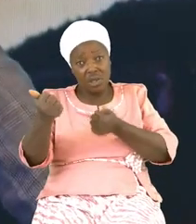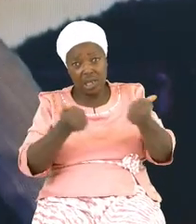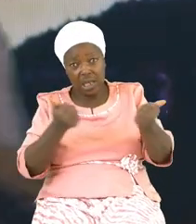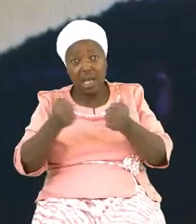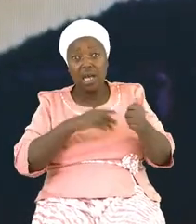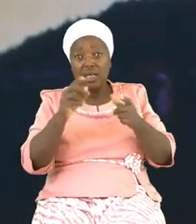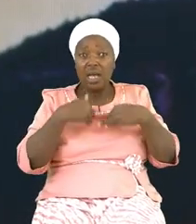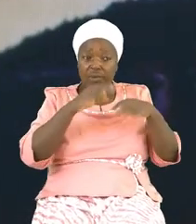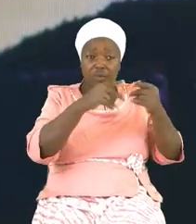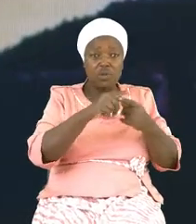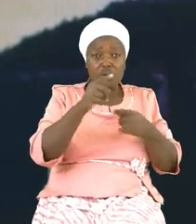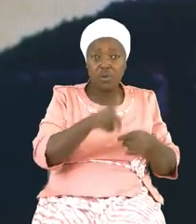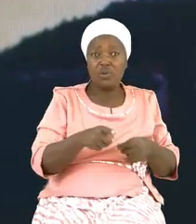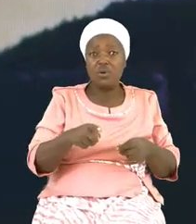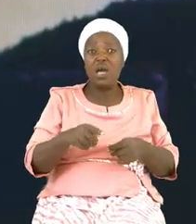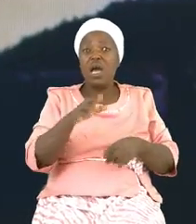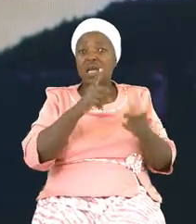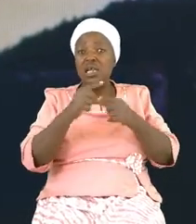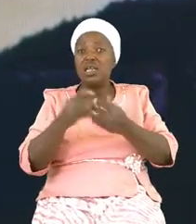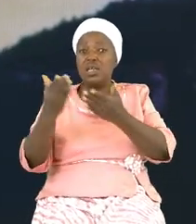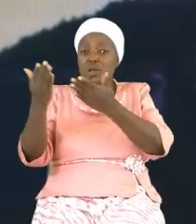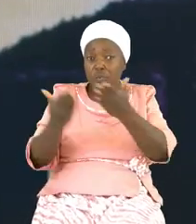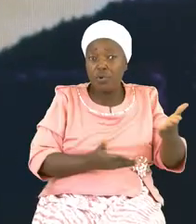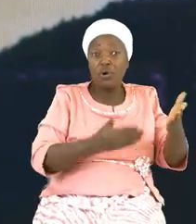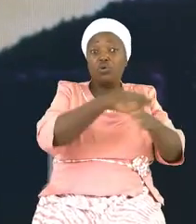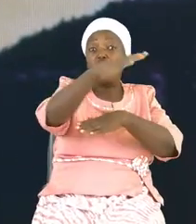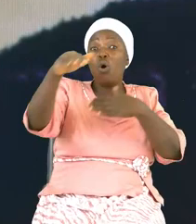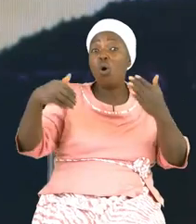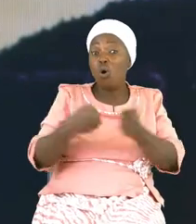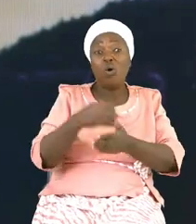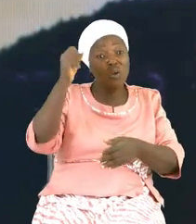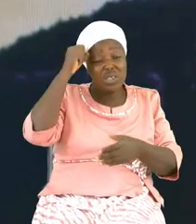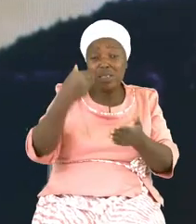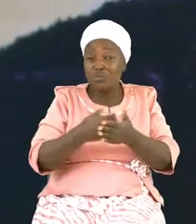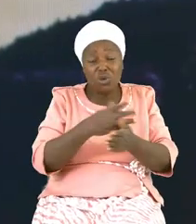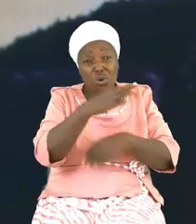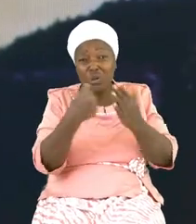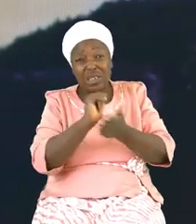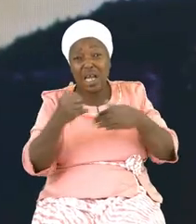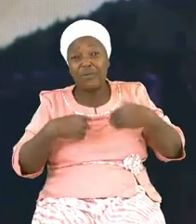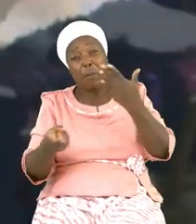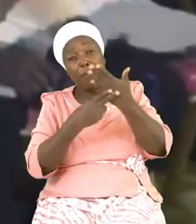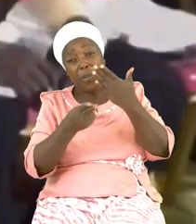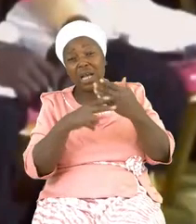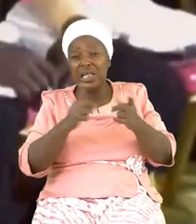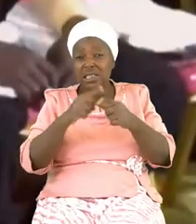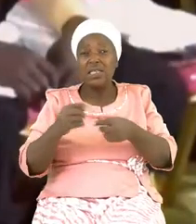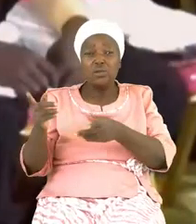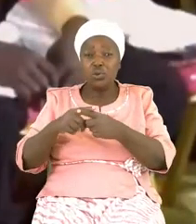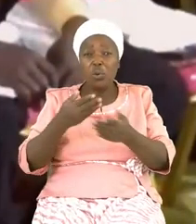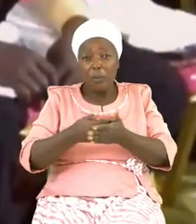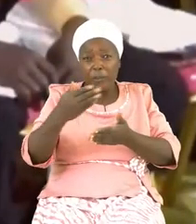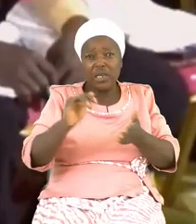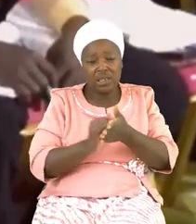you, and he brought all his earnings, all his savings to buy that car and give it to